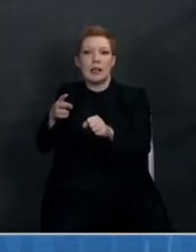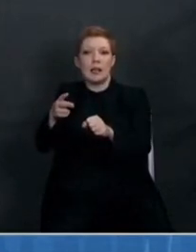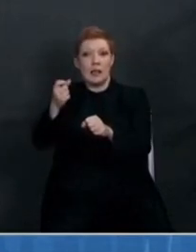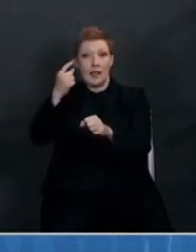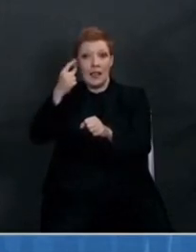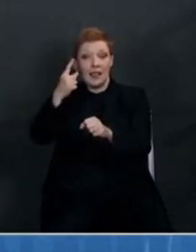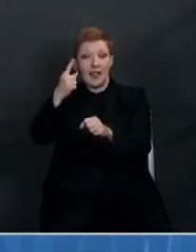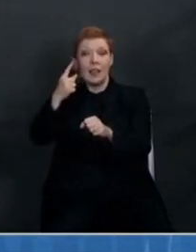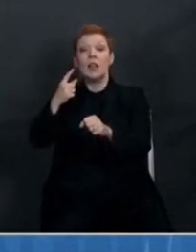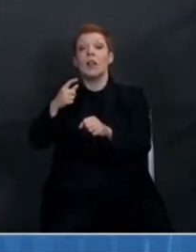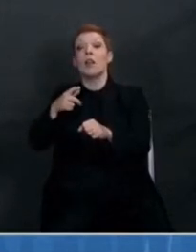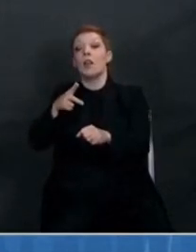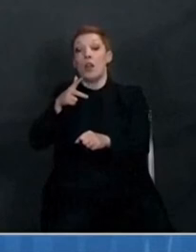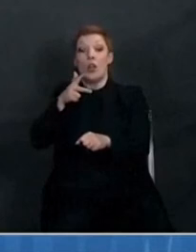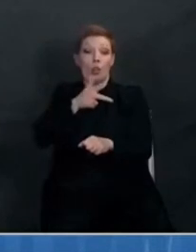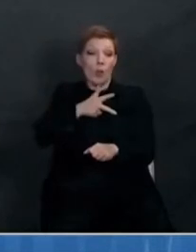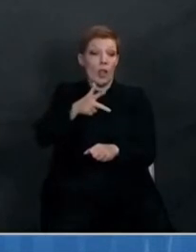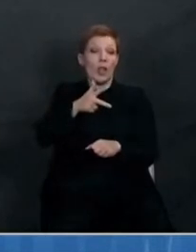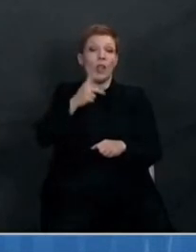and 4 in the case of Moderna.